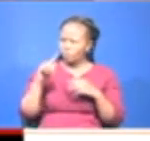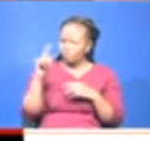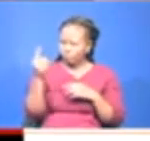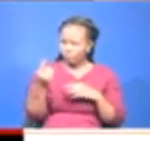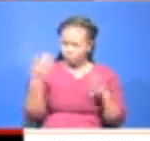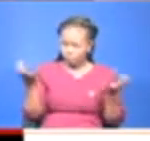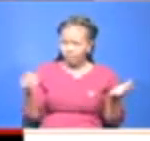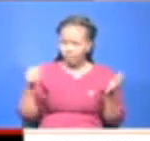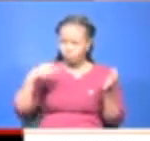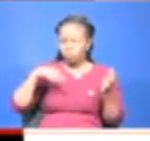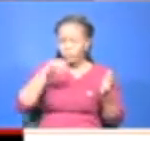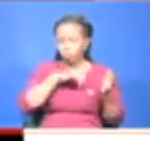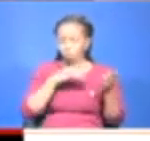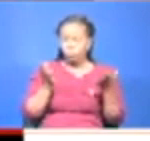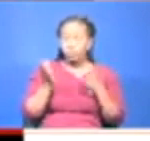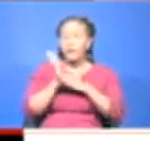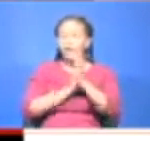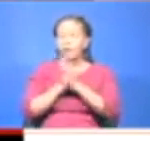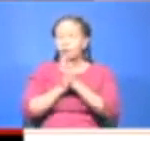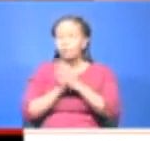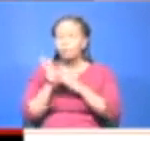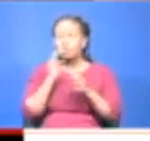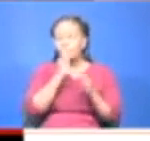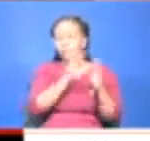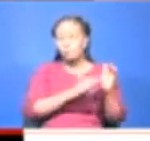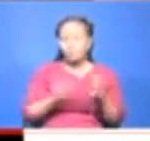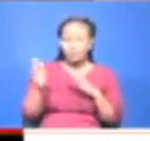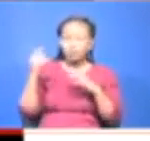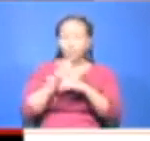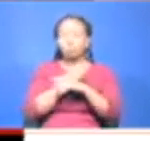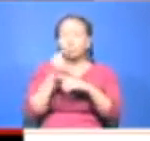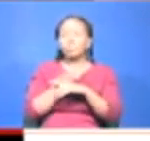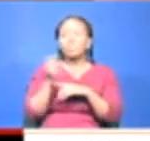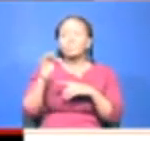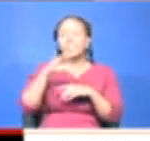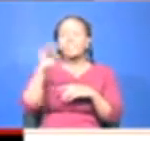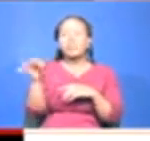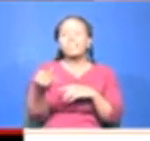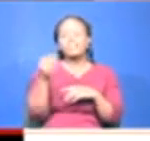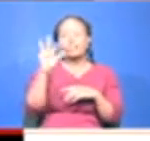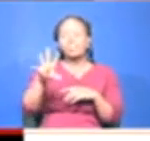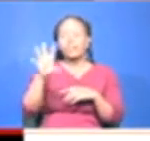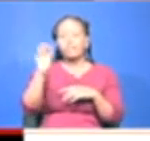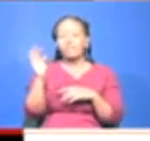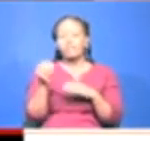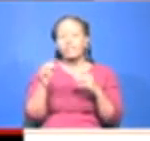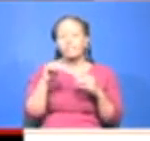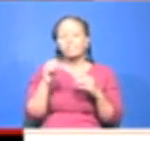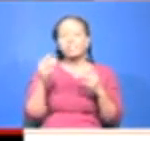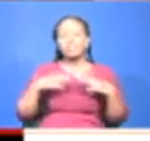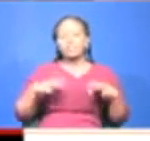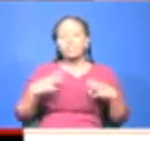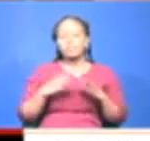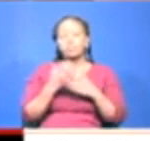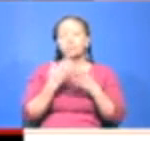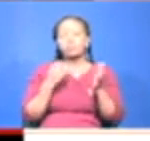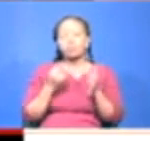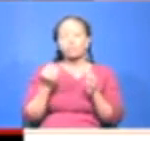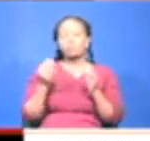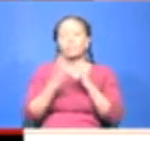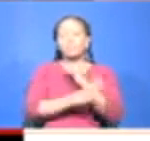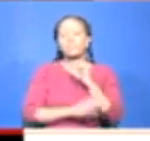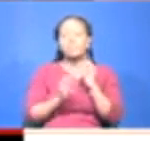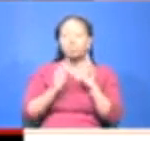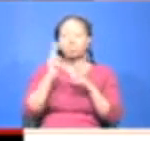ambition in the next couple of years is to really train 3,500 micro, small, medium enterprises. In 2022, yeah. The target